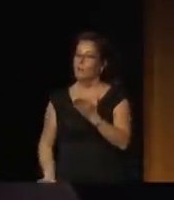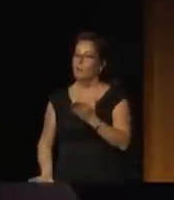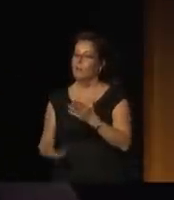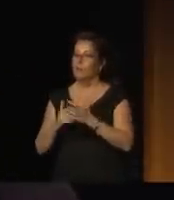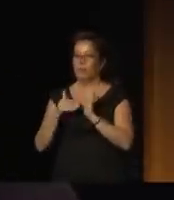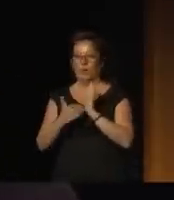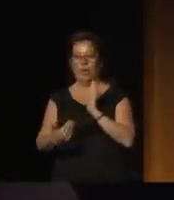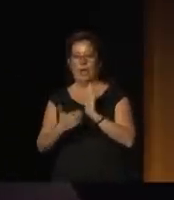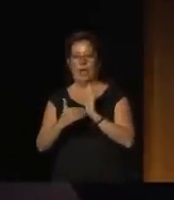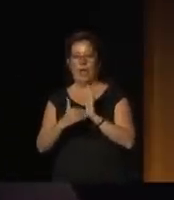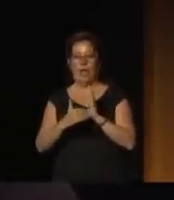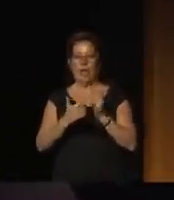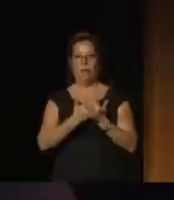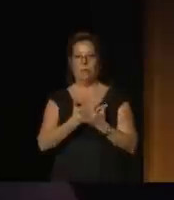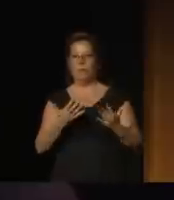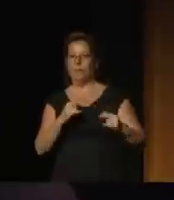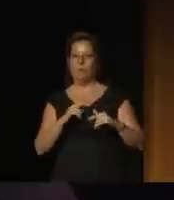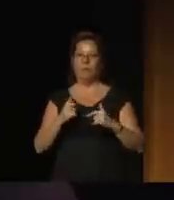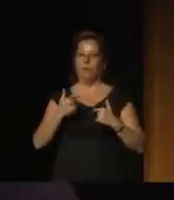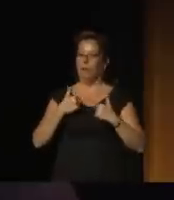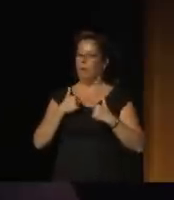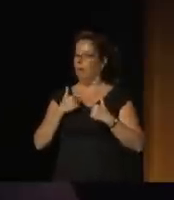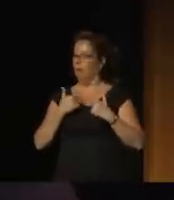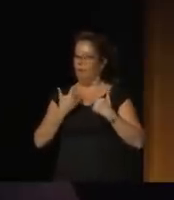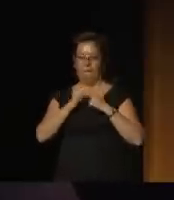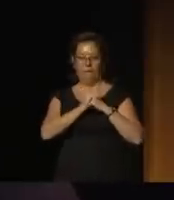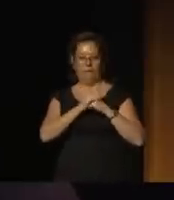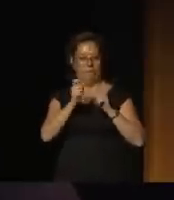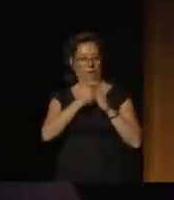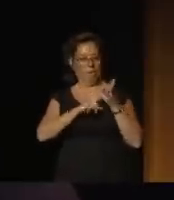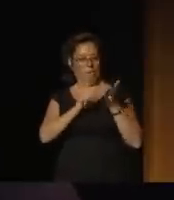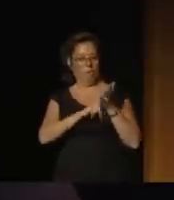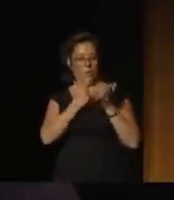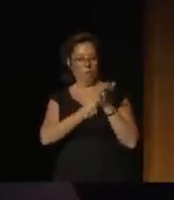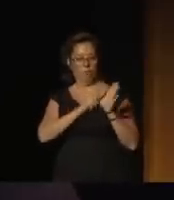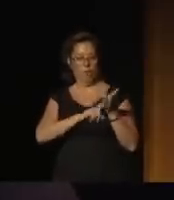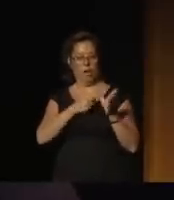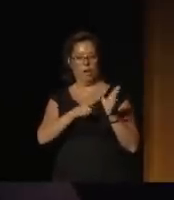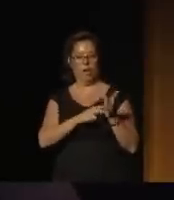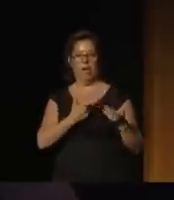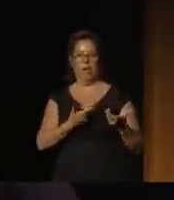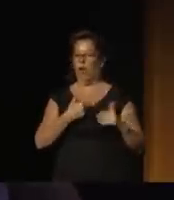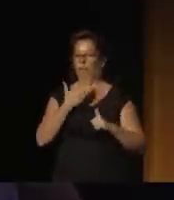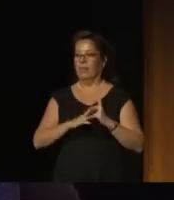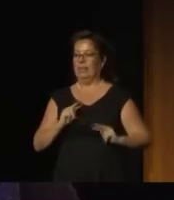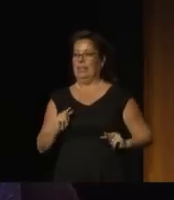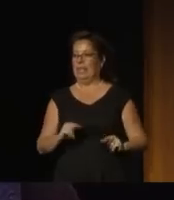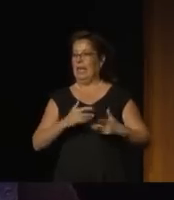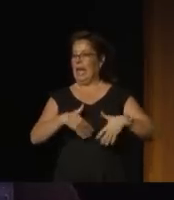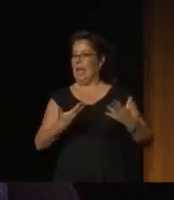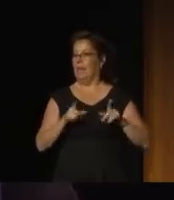are telling Paul Ryan, good friend of mine, 25 years, I don't know what to say. I've never seen anything